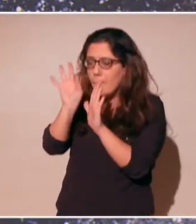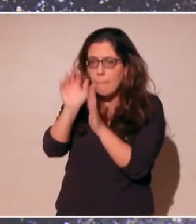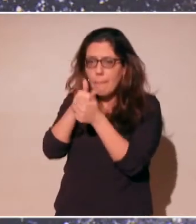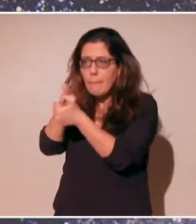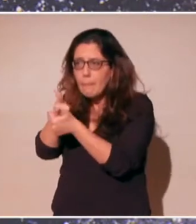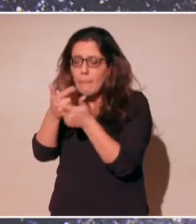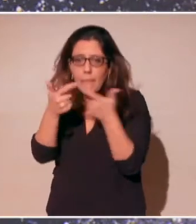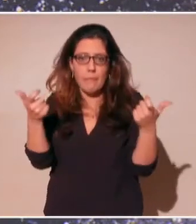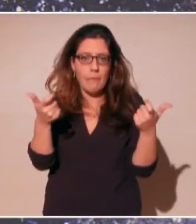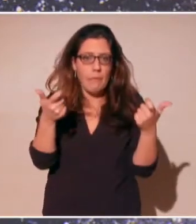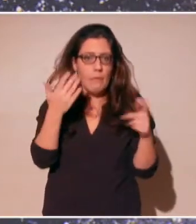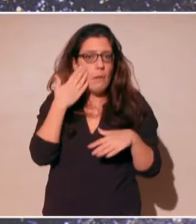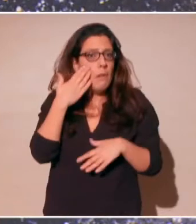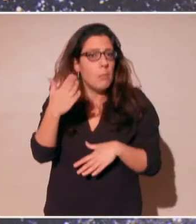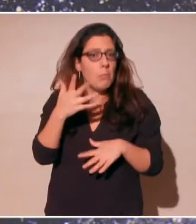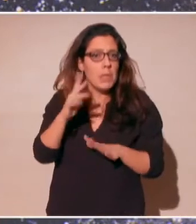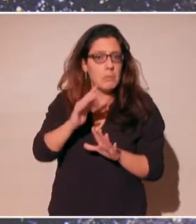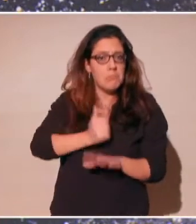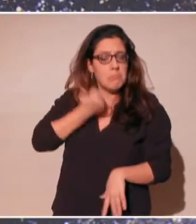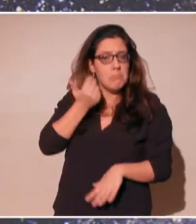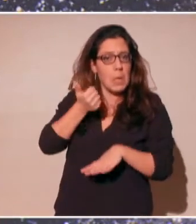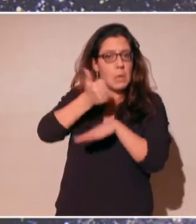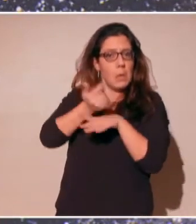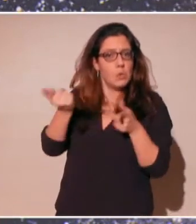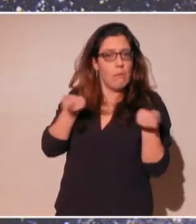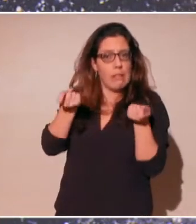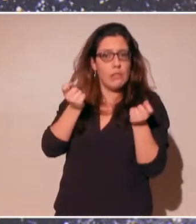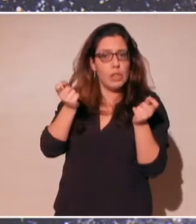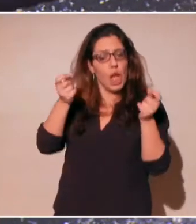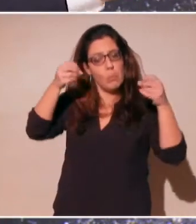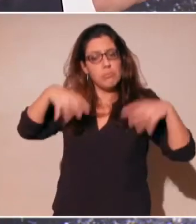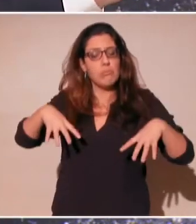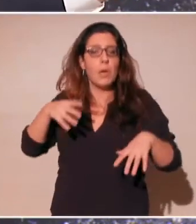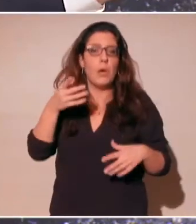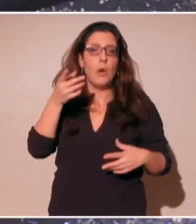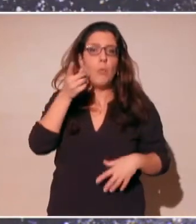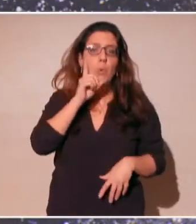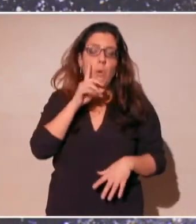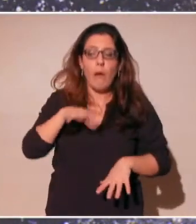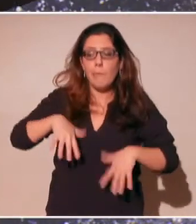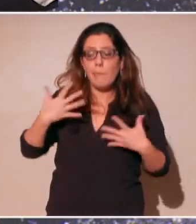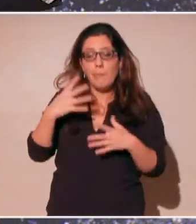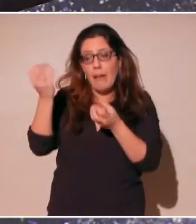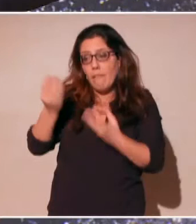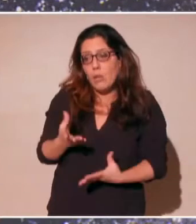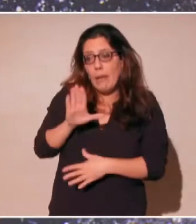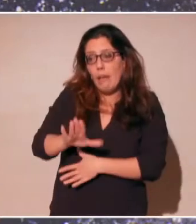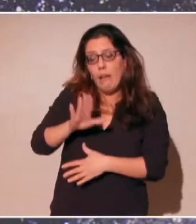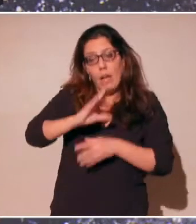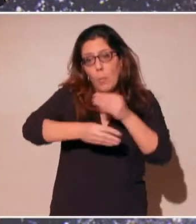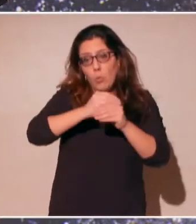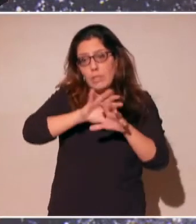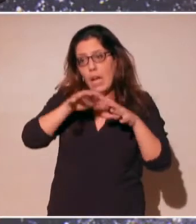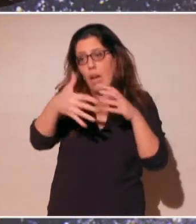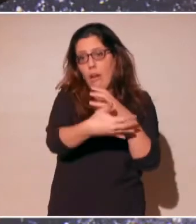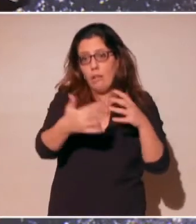of standards that you are going to be subjected to. And if you give up sovereignty de facto because you say it's a